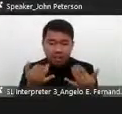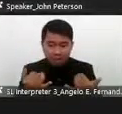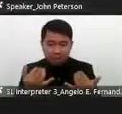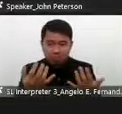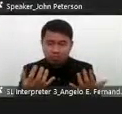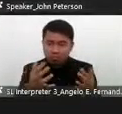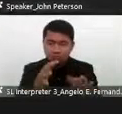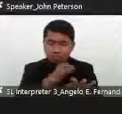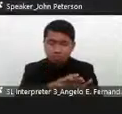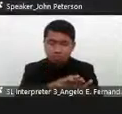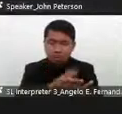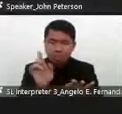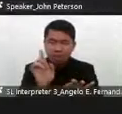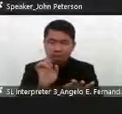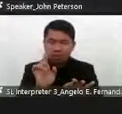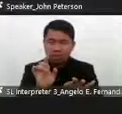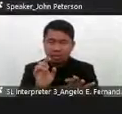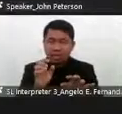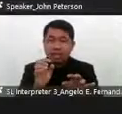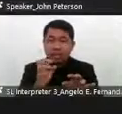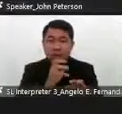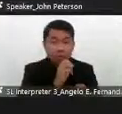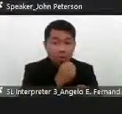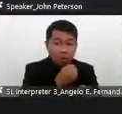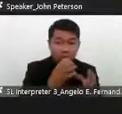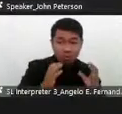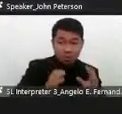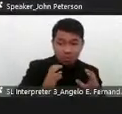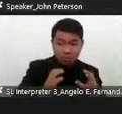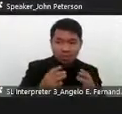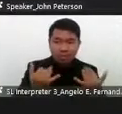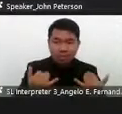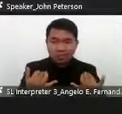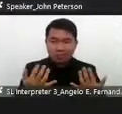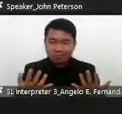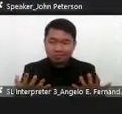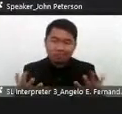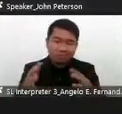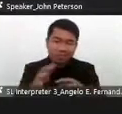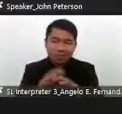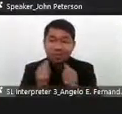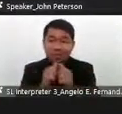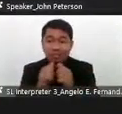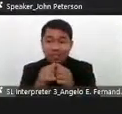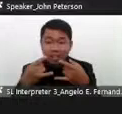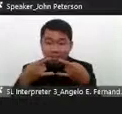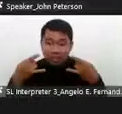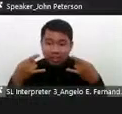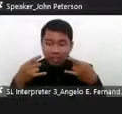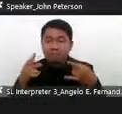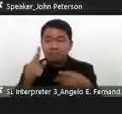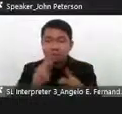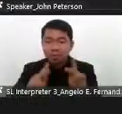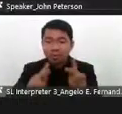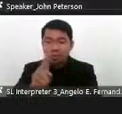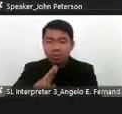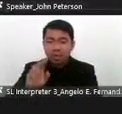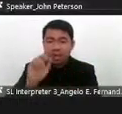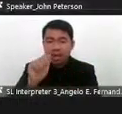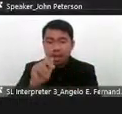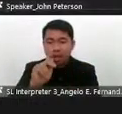making face masks, and it's nice to know that people are using abaca now. So with that, we're